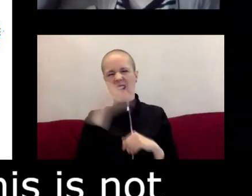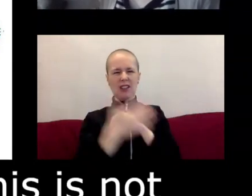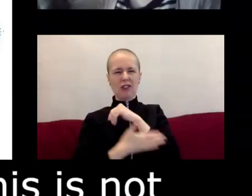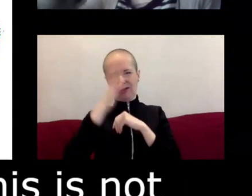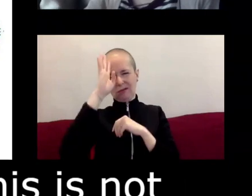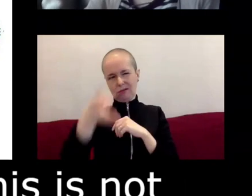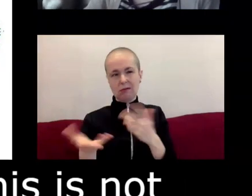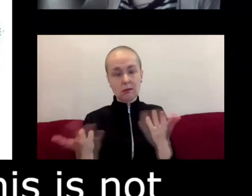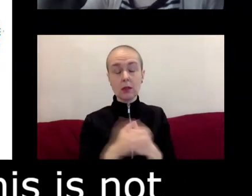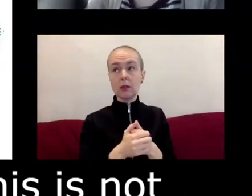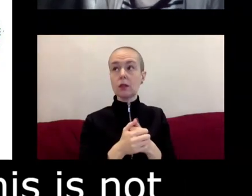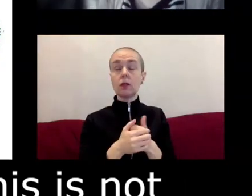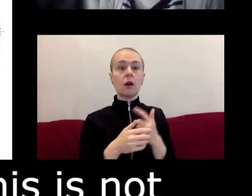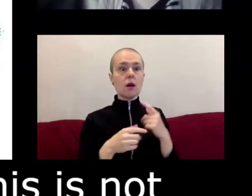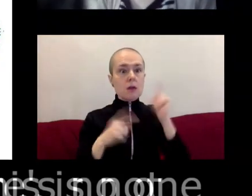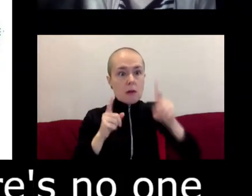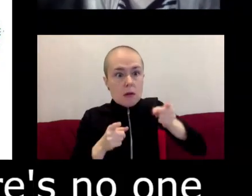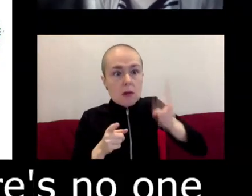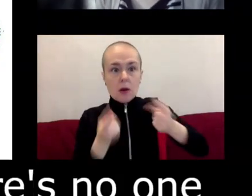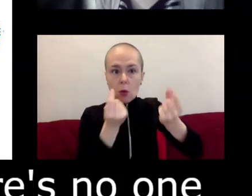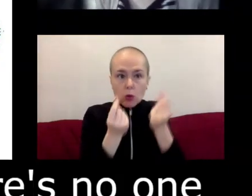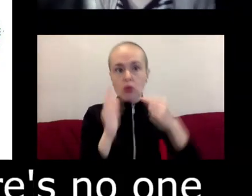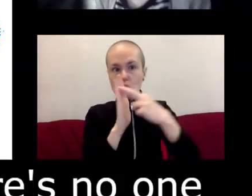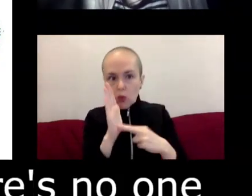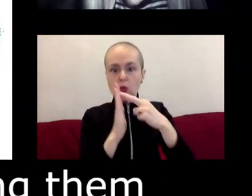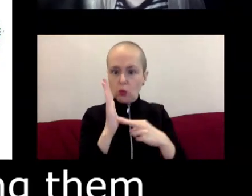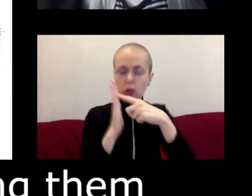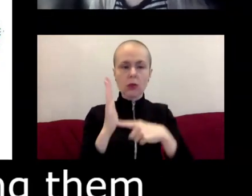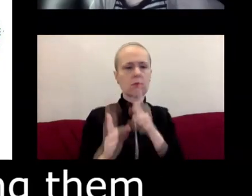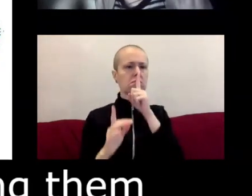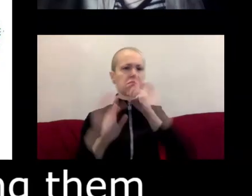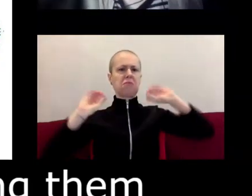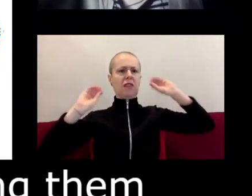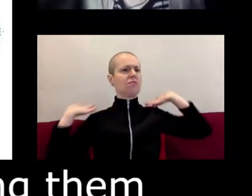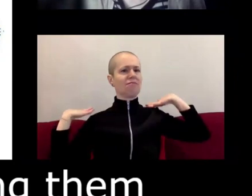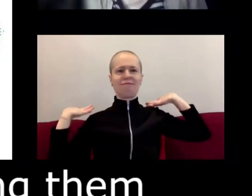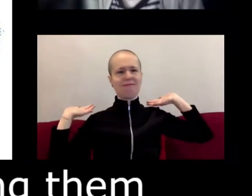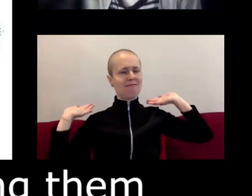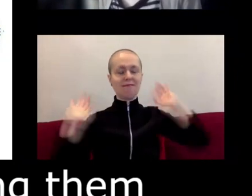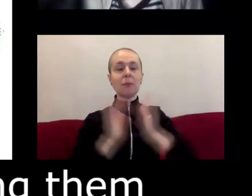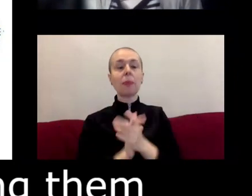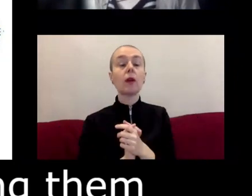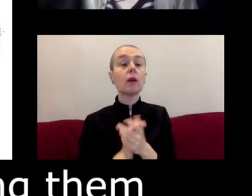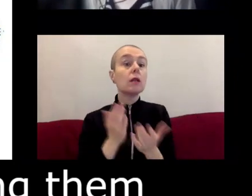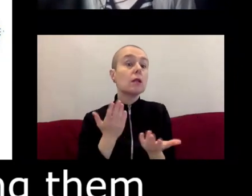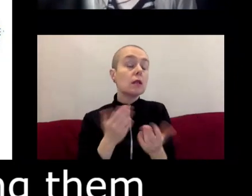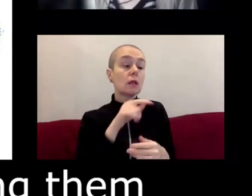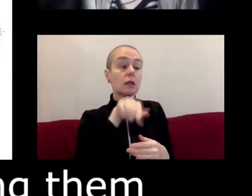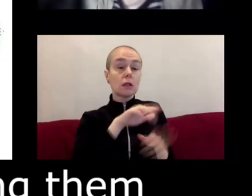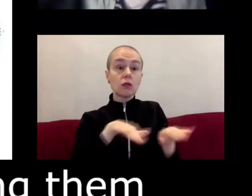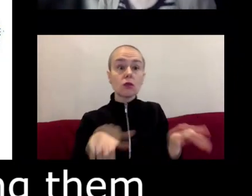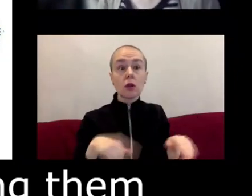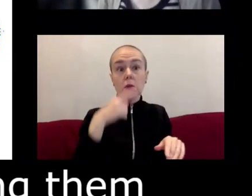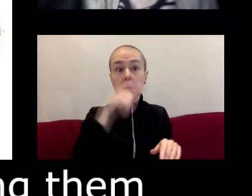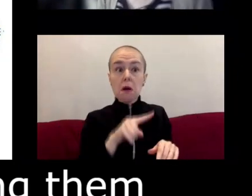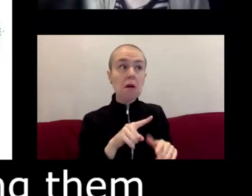There's no one that's there that's telling them like what to do or what not to do. So, you know, some kids might naturally start